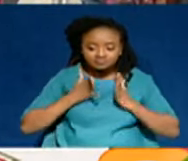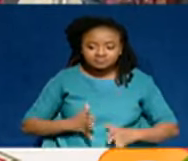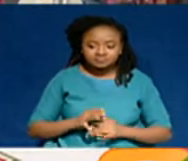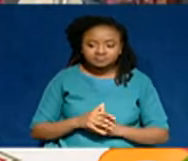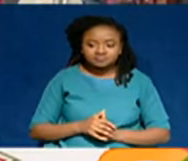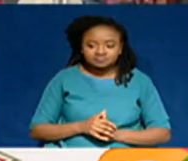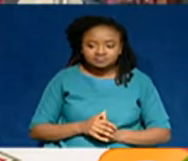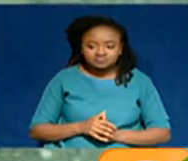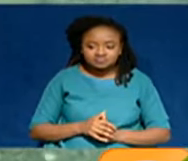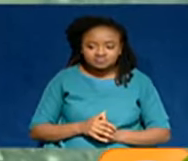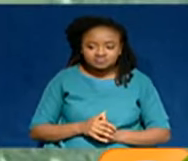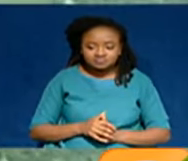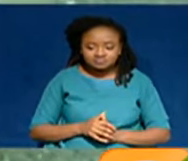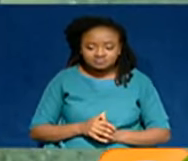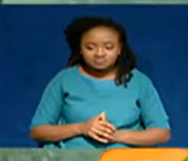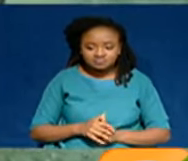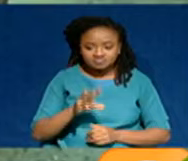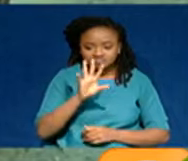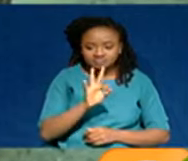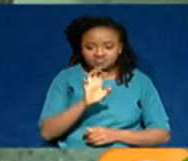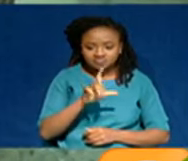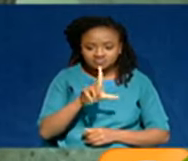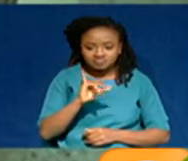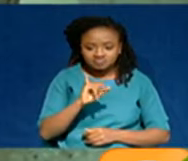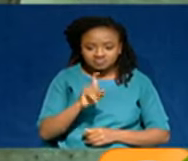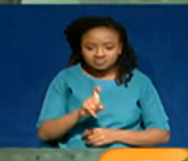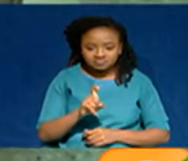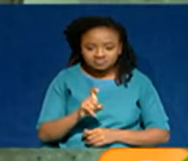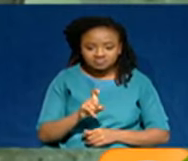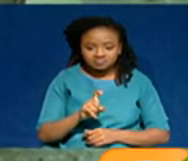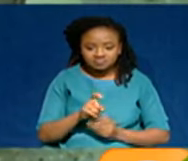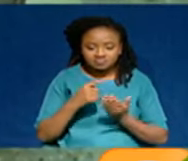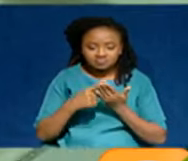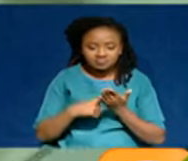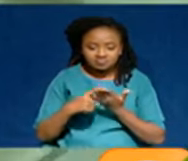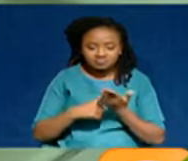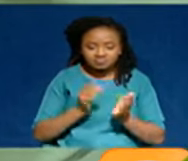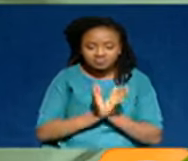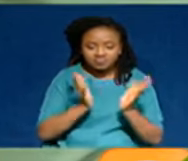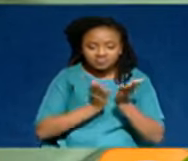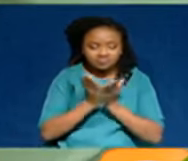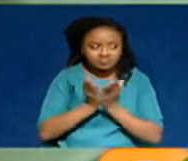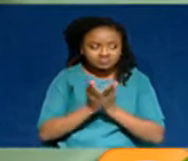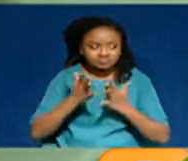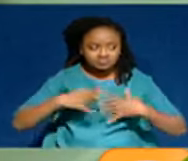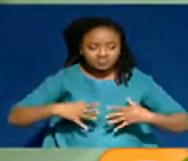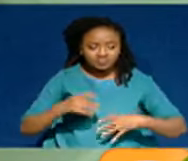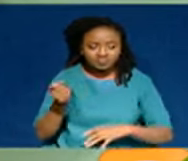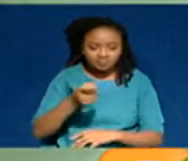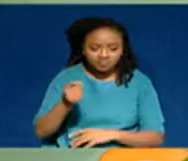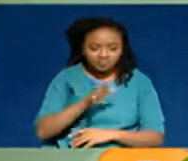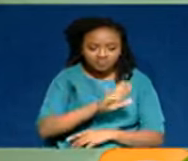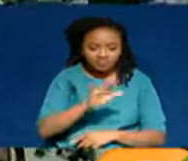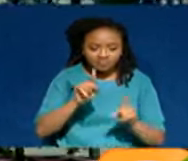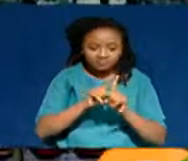Felix Koskei, revealed the impact of the billions gobbled up by public servants in form of salaries and allowances,